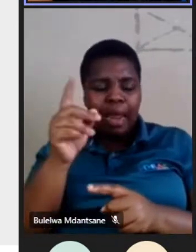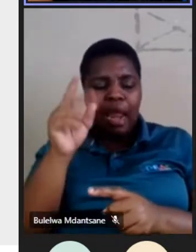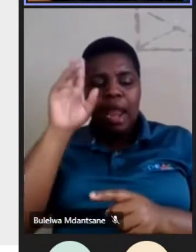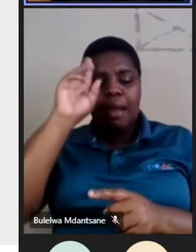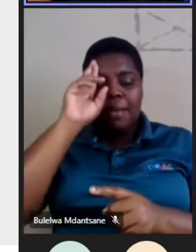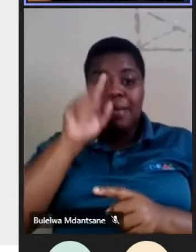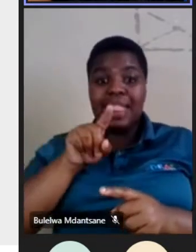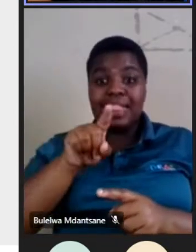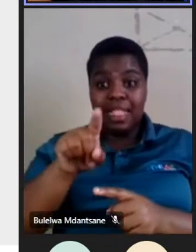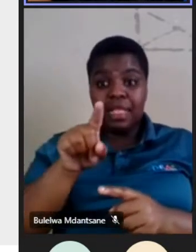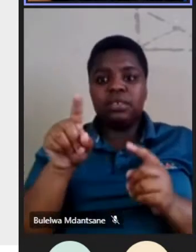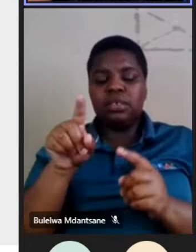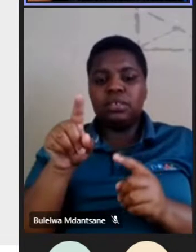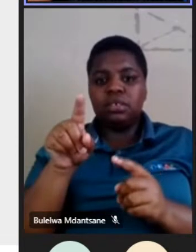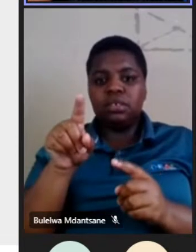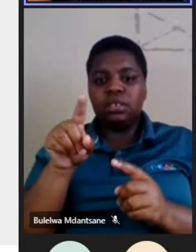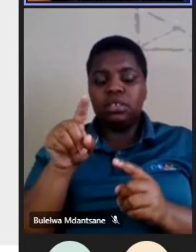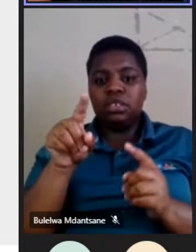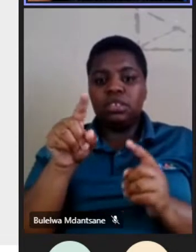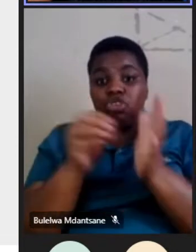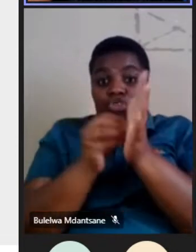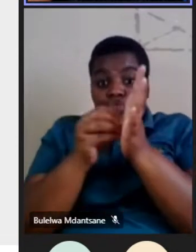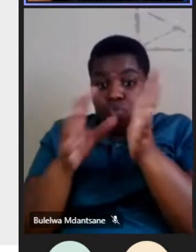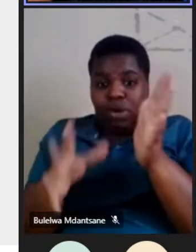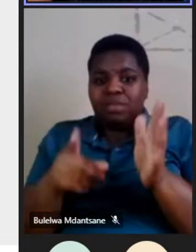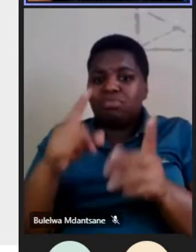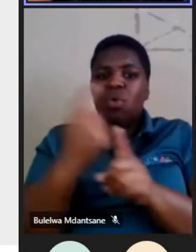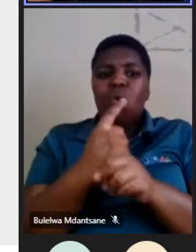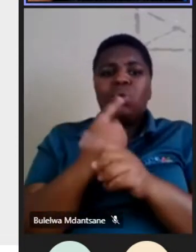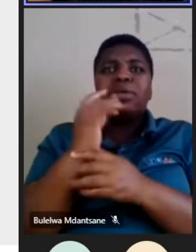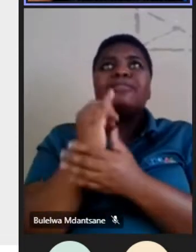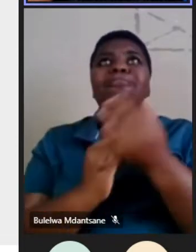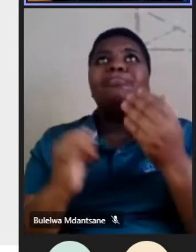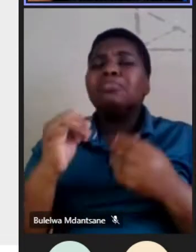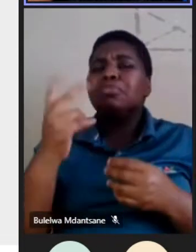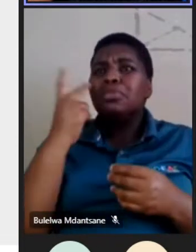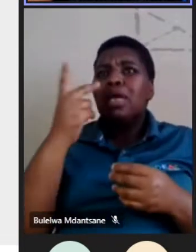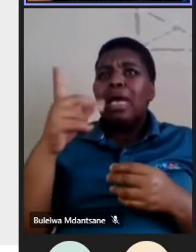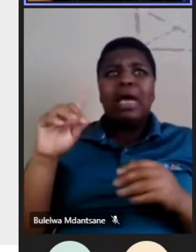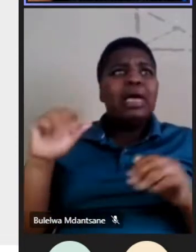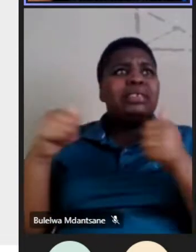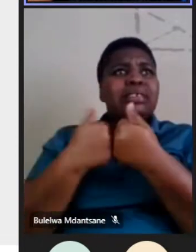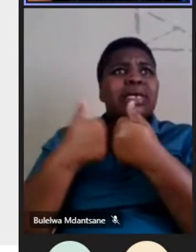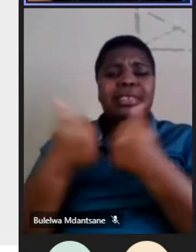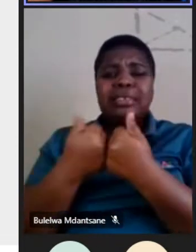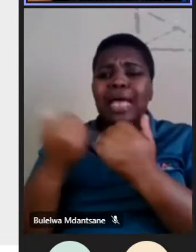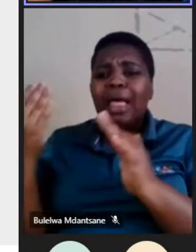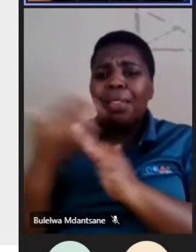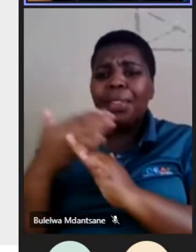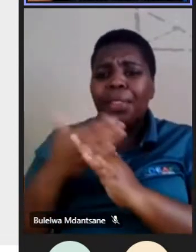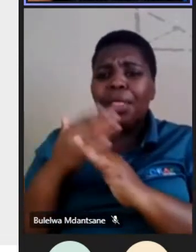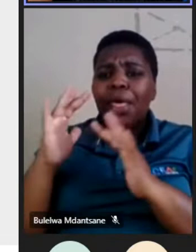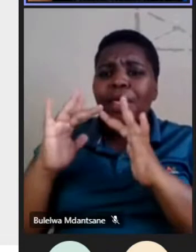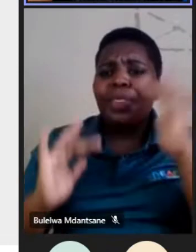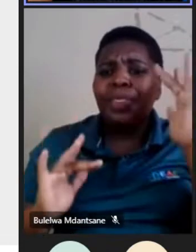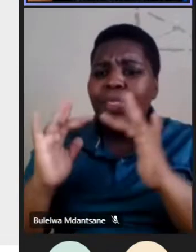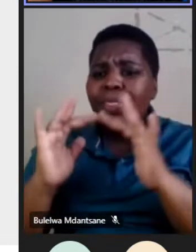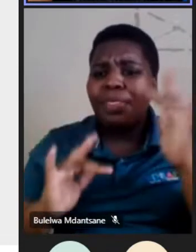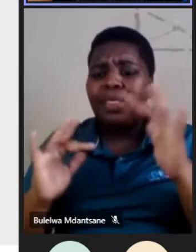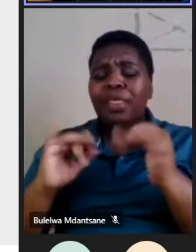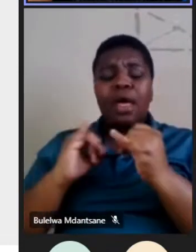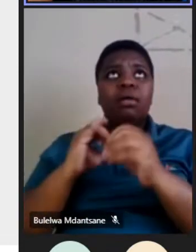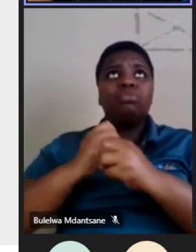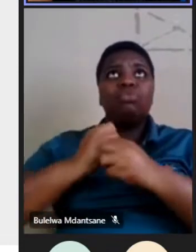students. So they felt isolated, they felt they had challenges with accessing data and the internet and the network. They had very